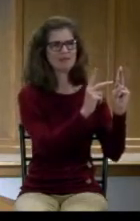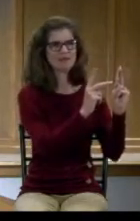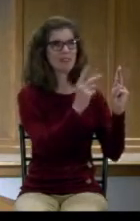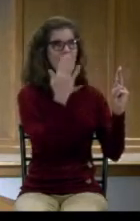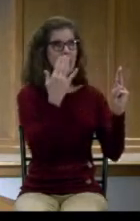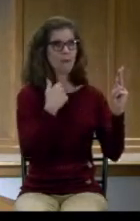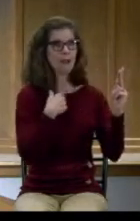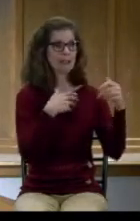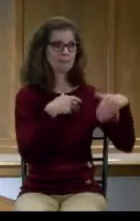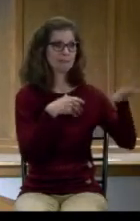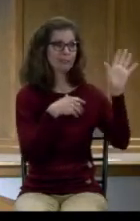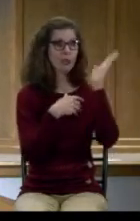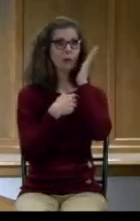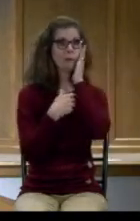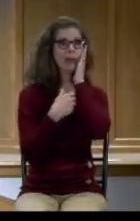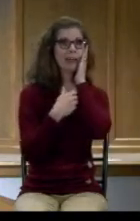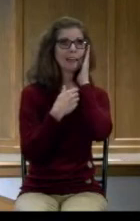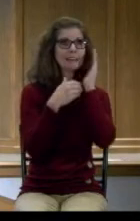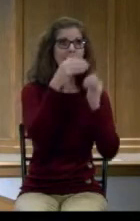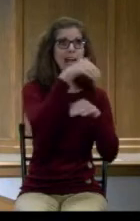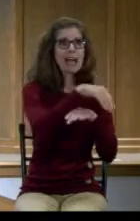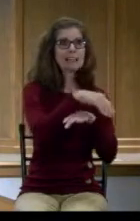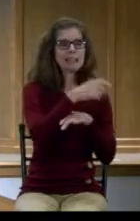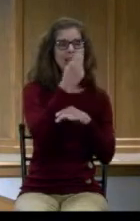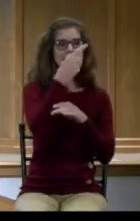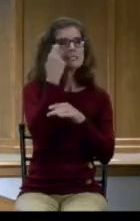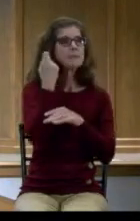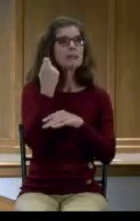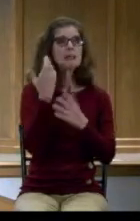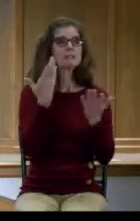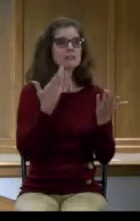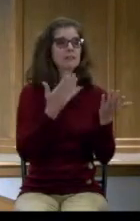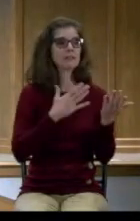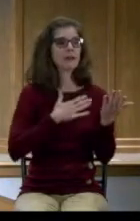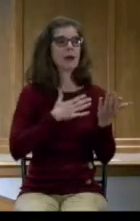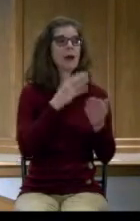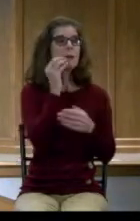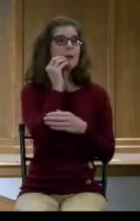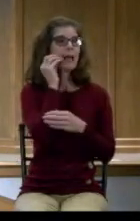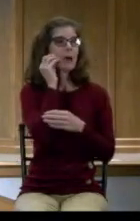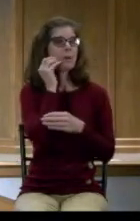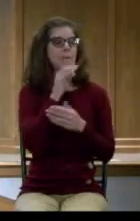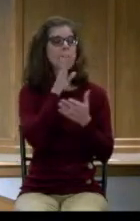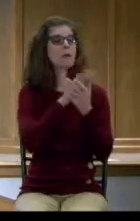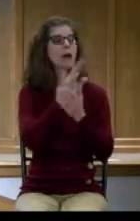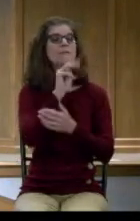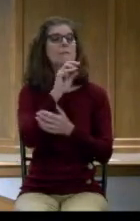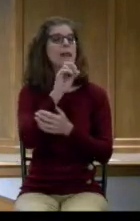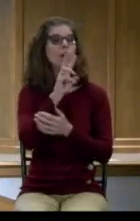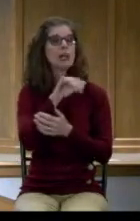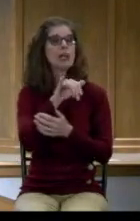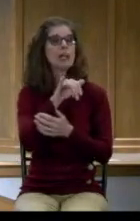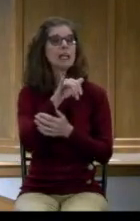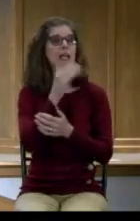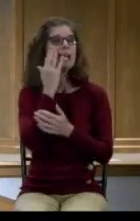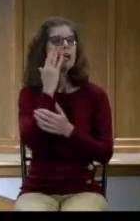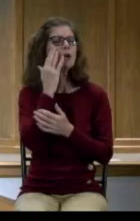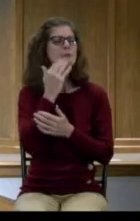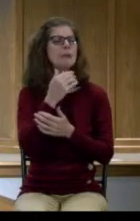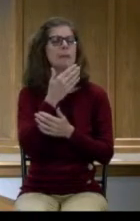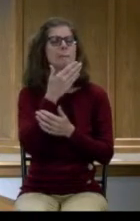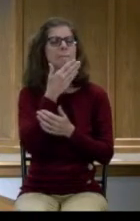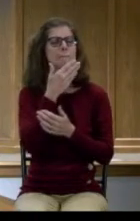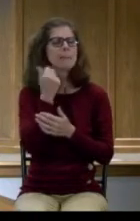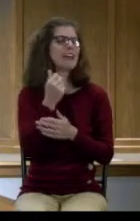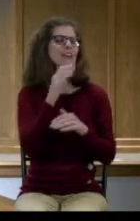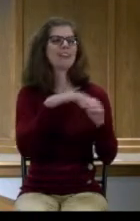and just move on when I do get criticism here and there is because of my home. Mary knows me better than anybody in the world.